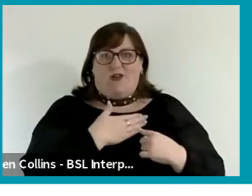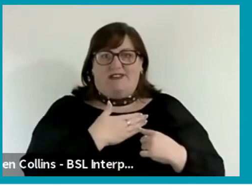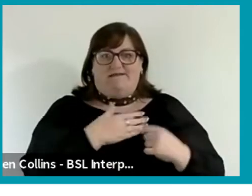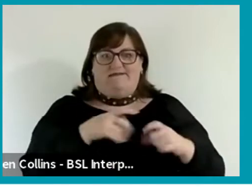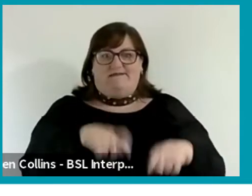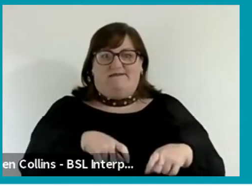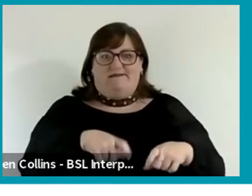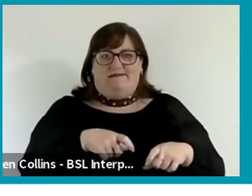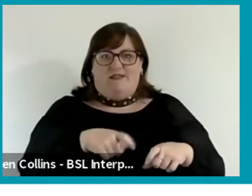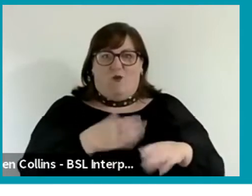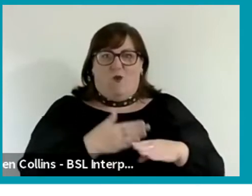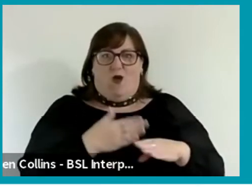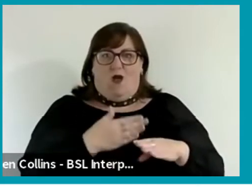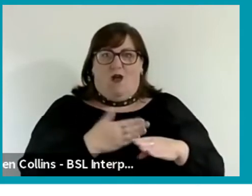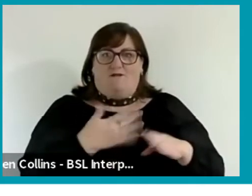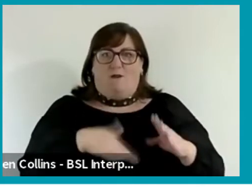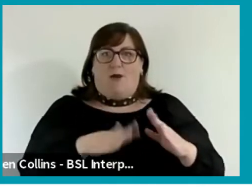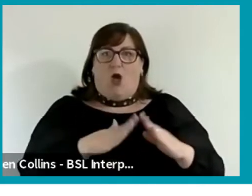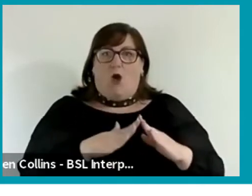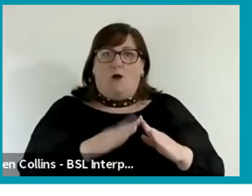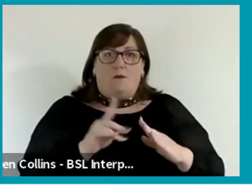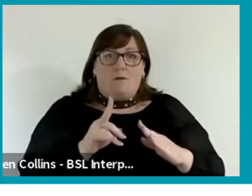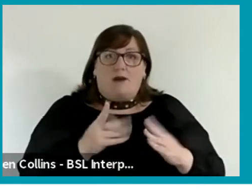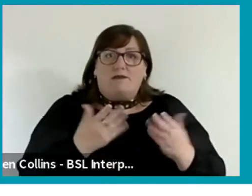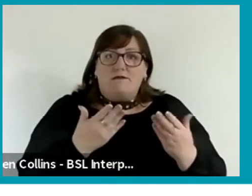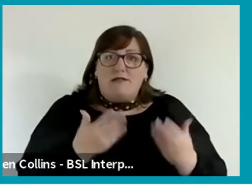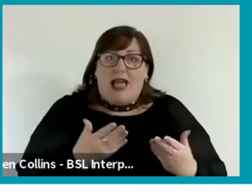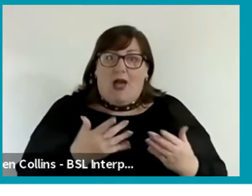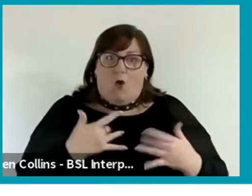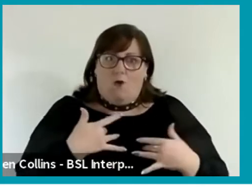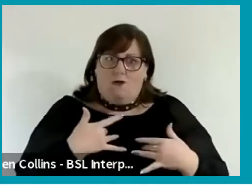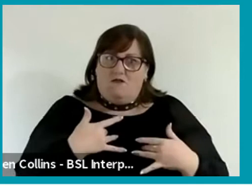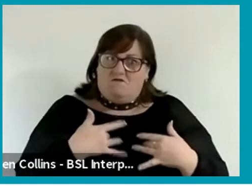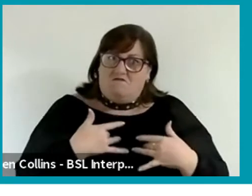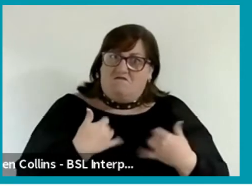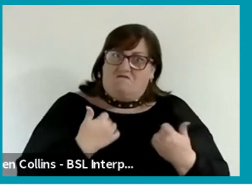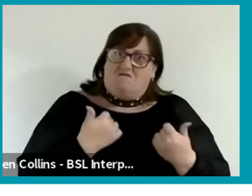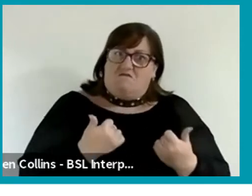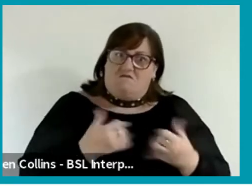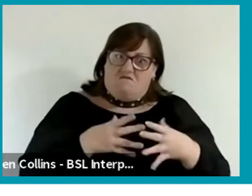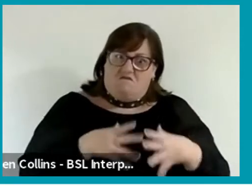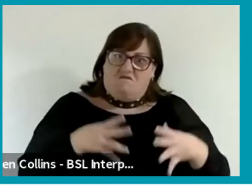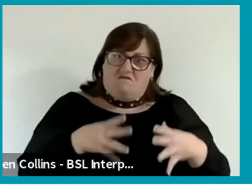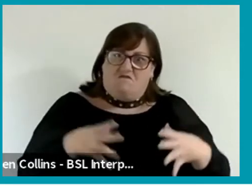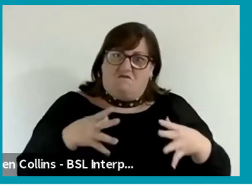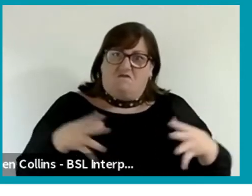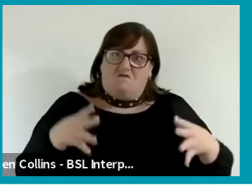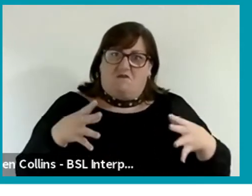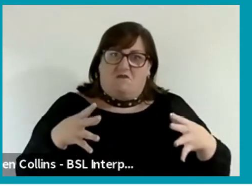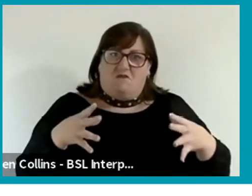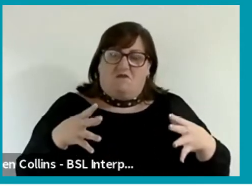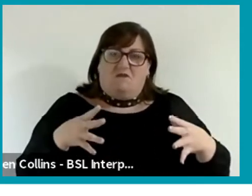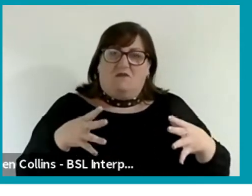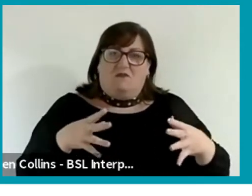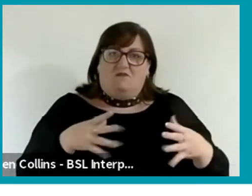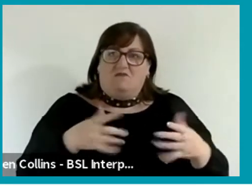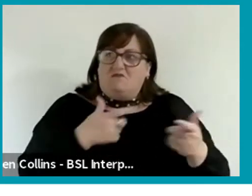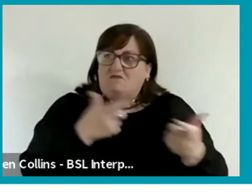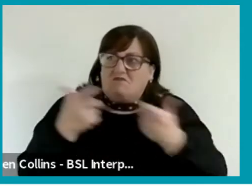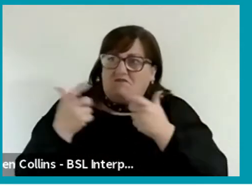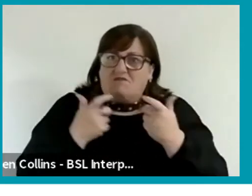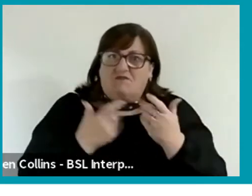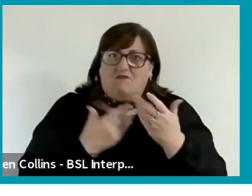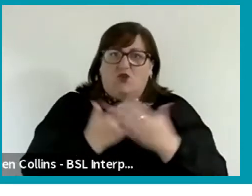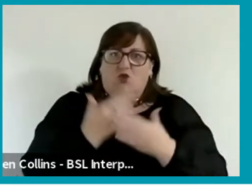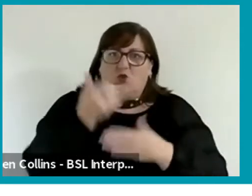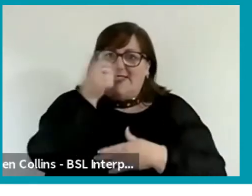we're thriving. With the help of Faizah and Karolina, we're going into new avenues to find talent that we can then train with